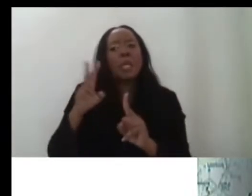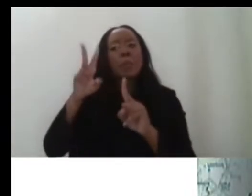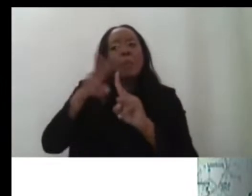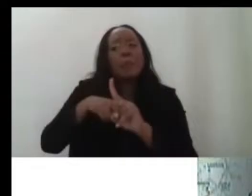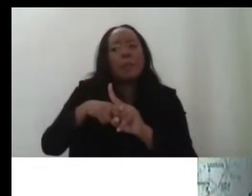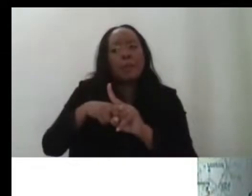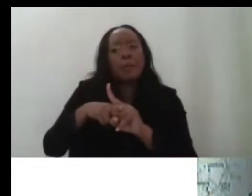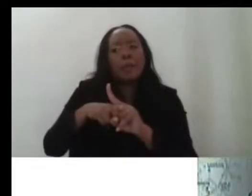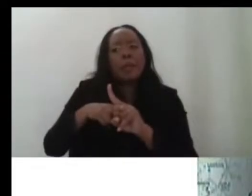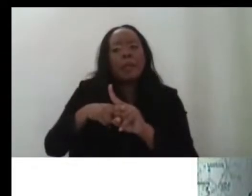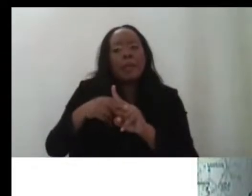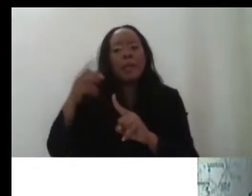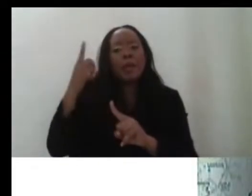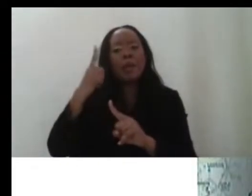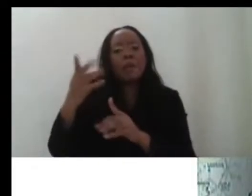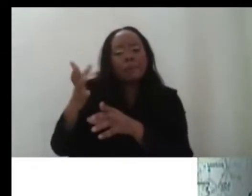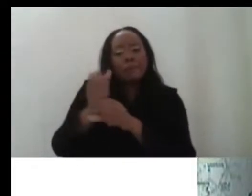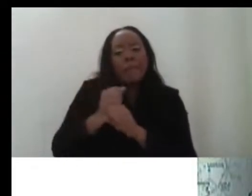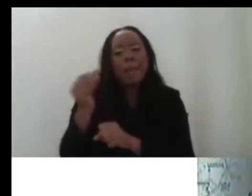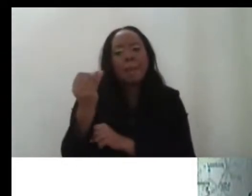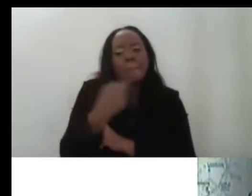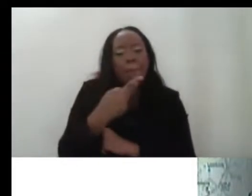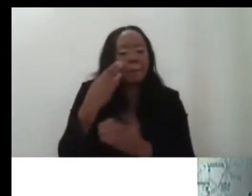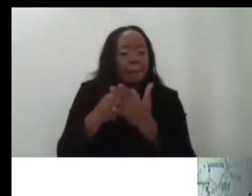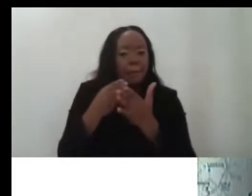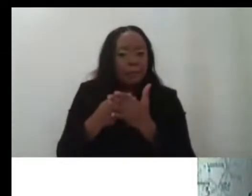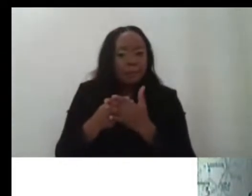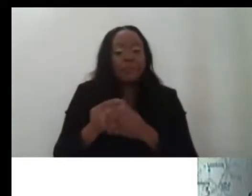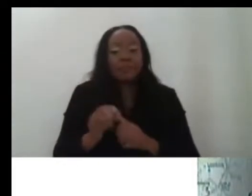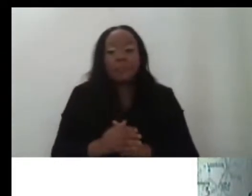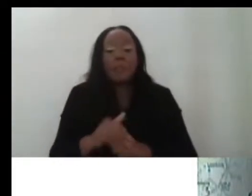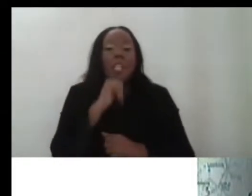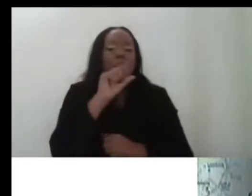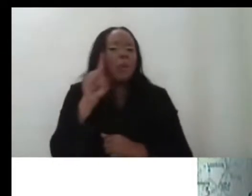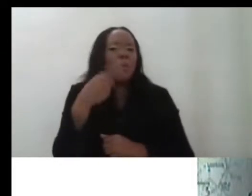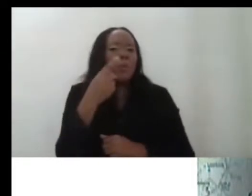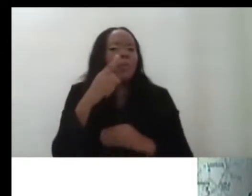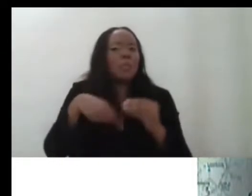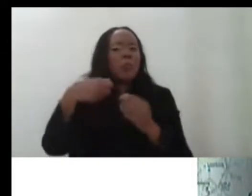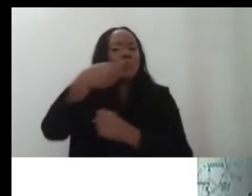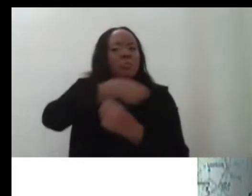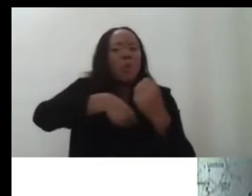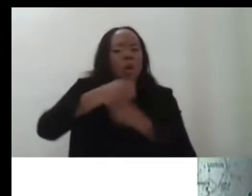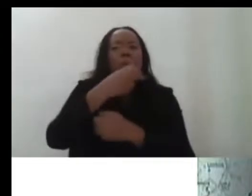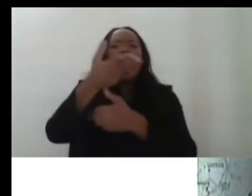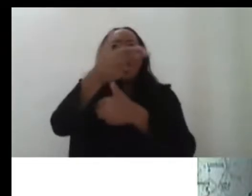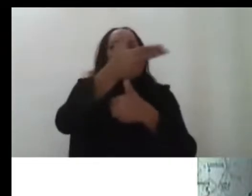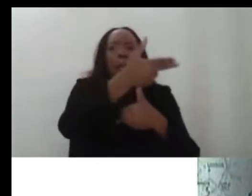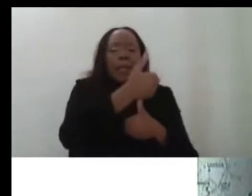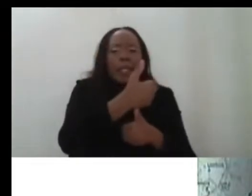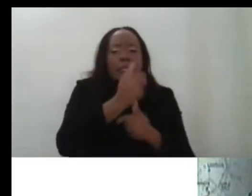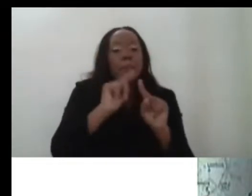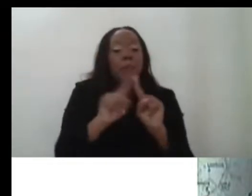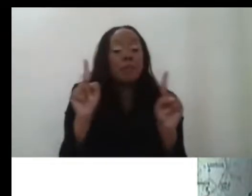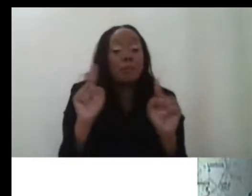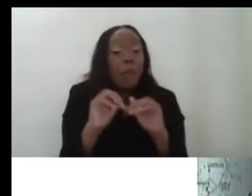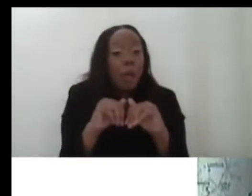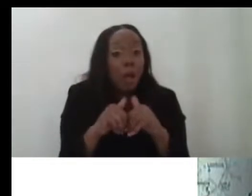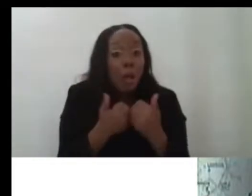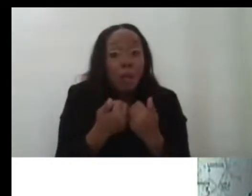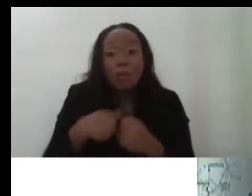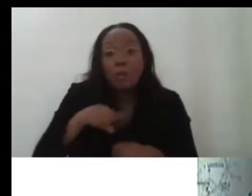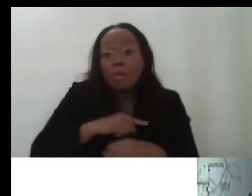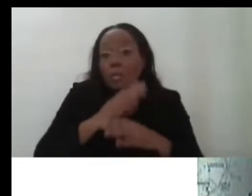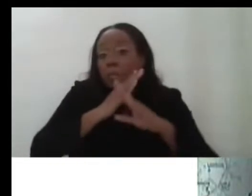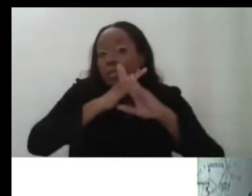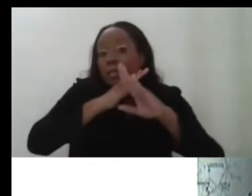just about forecasting a number of named storms for us. It's about how we prepare. It's about how we protect, and more than ever, it's about how